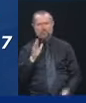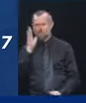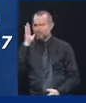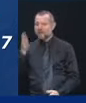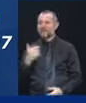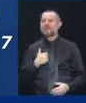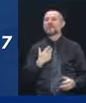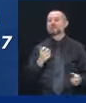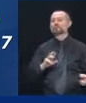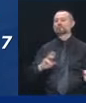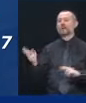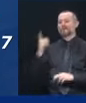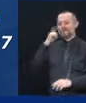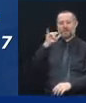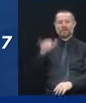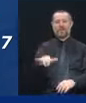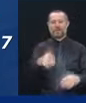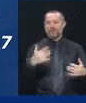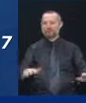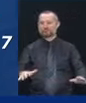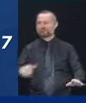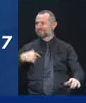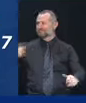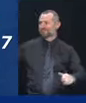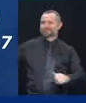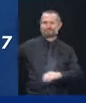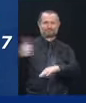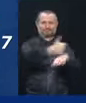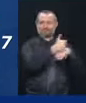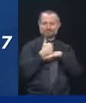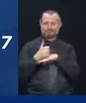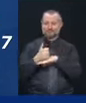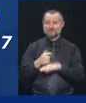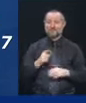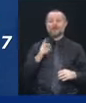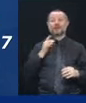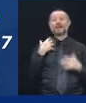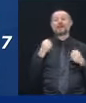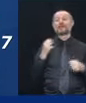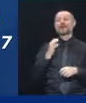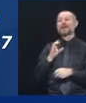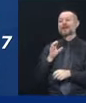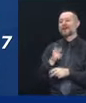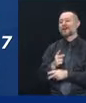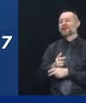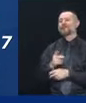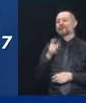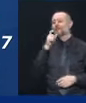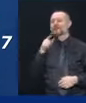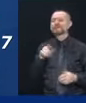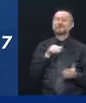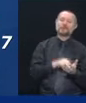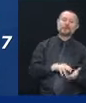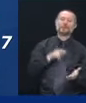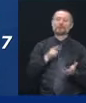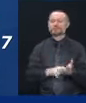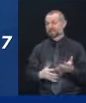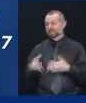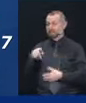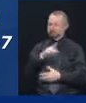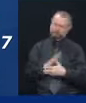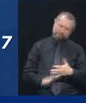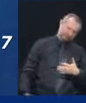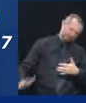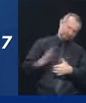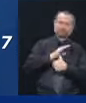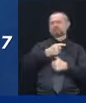increases. We have prioritized healthcare workers, doctors, nurses, our frontline heroes. We've